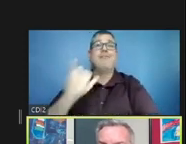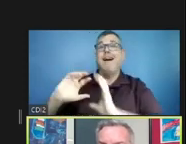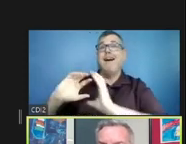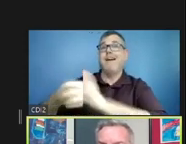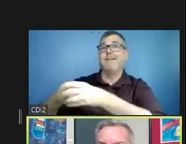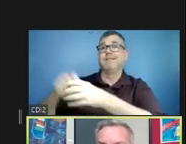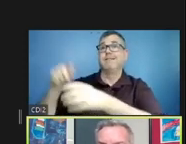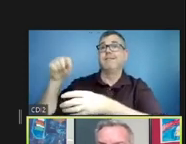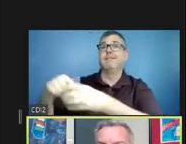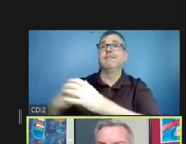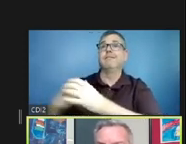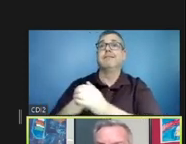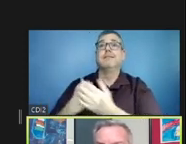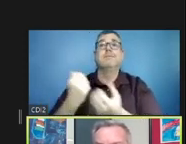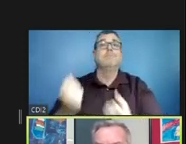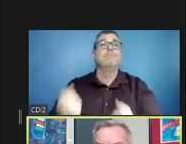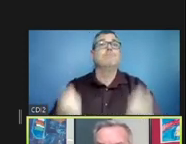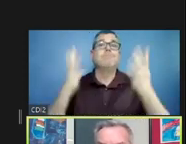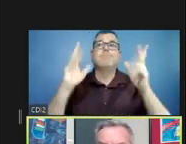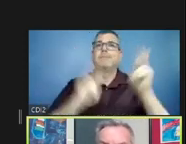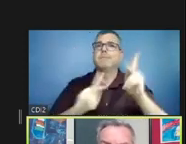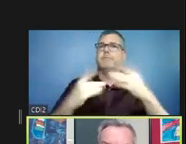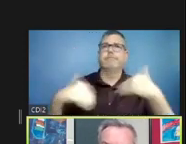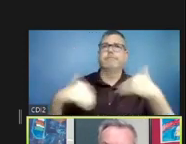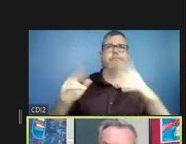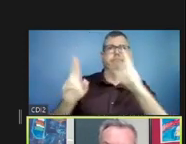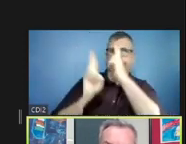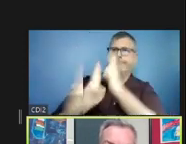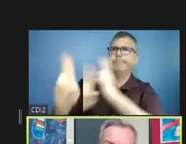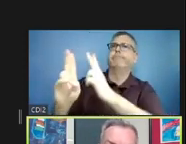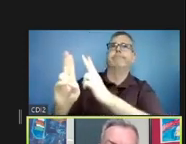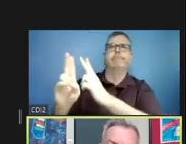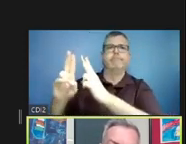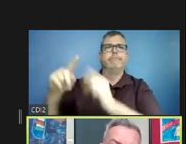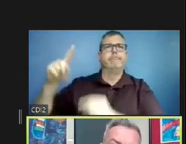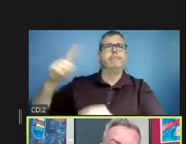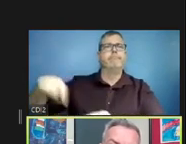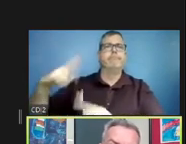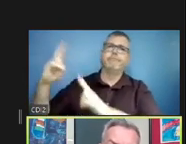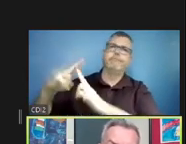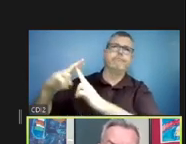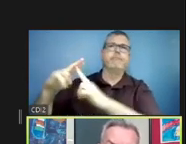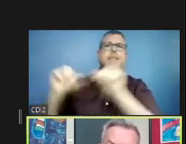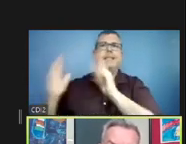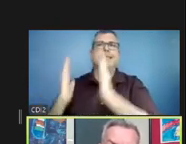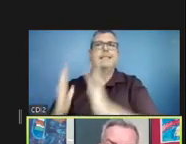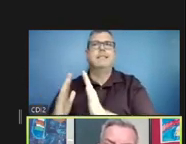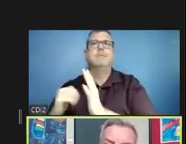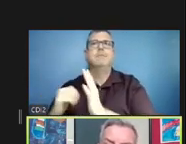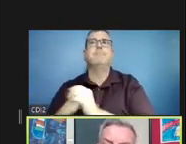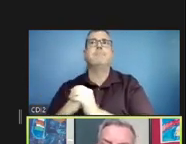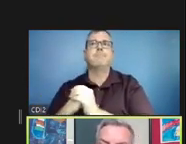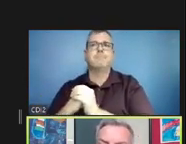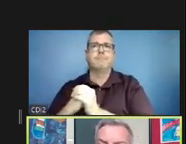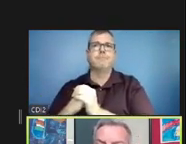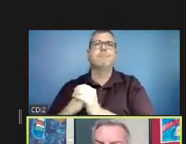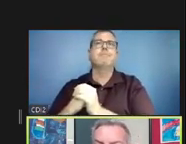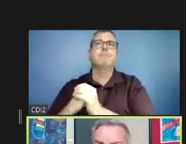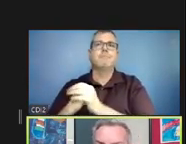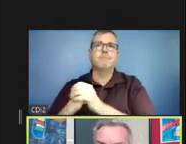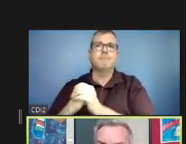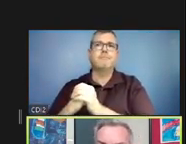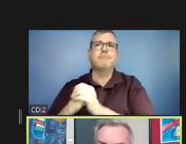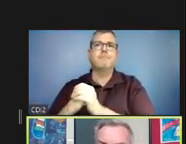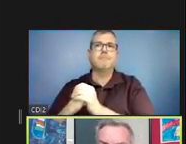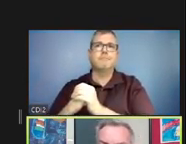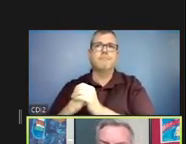esteemed that it broadened out to be the Western States Collaborative. So my understanding is there's 100 independent scientists who are part of that, who review